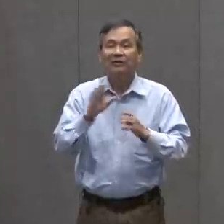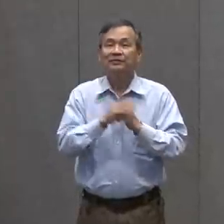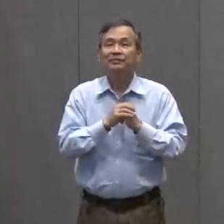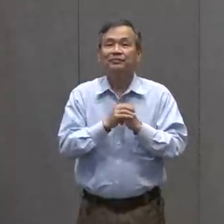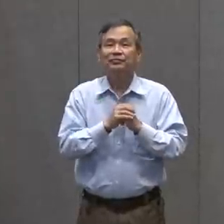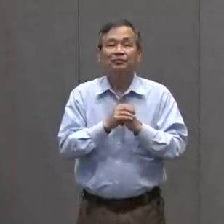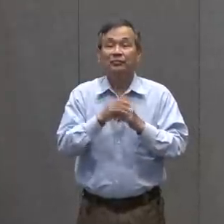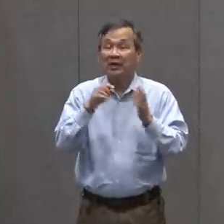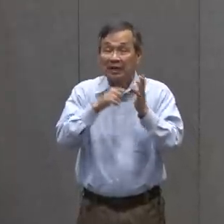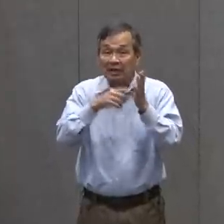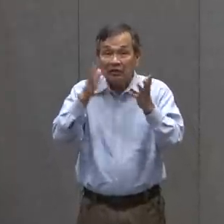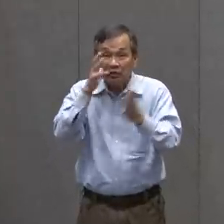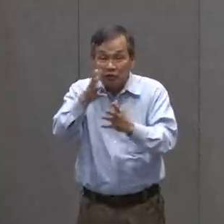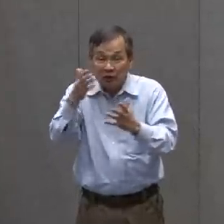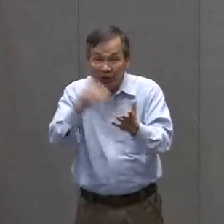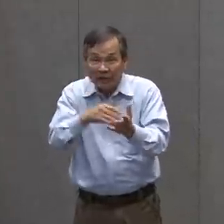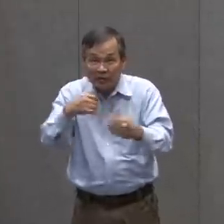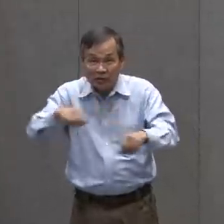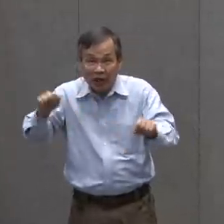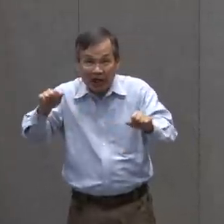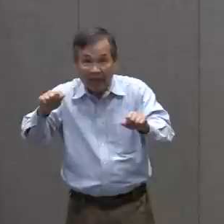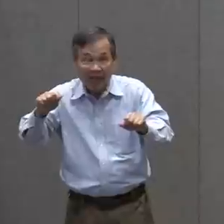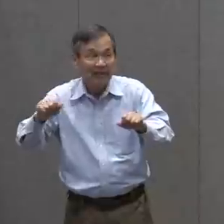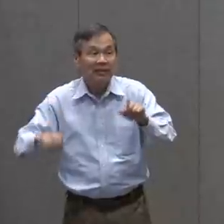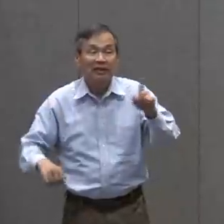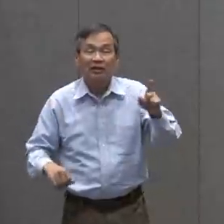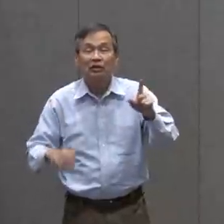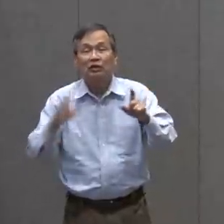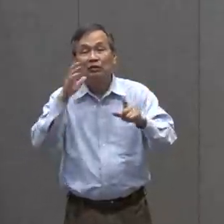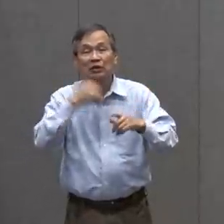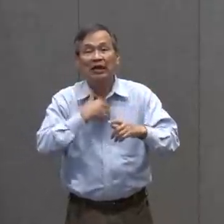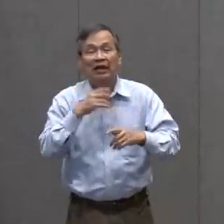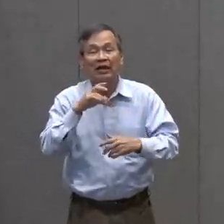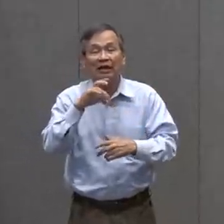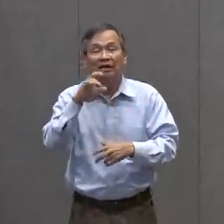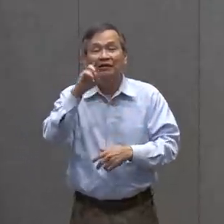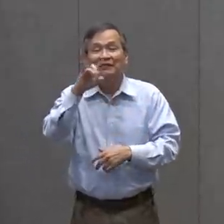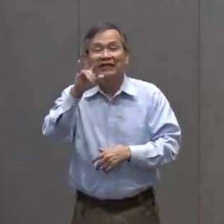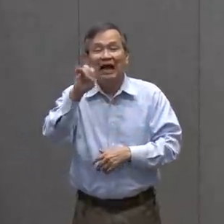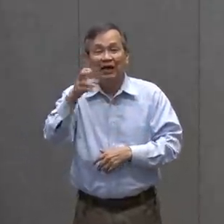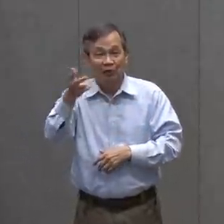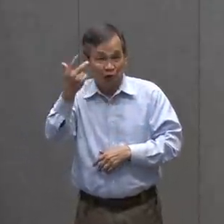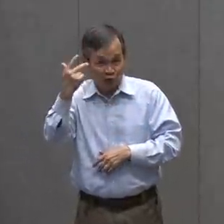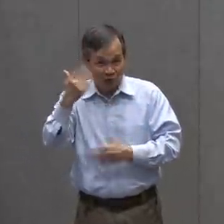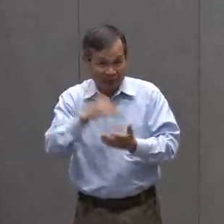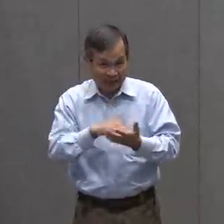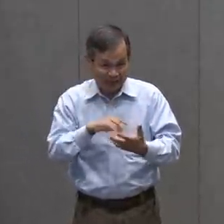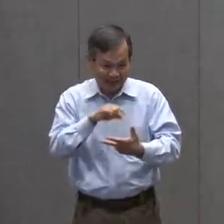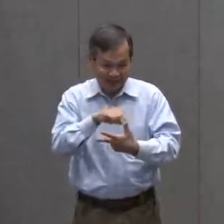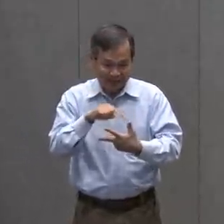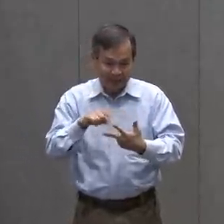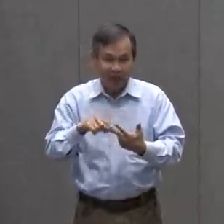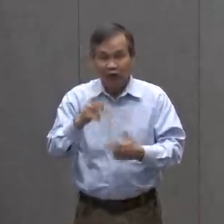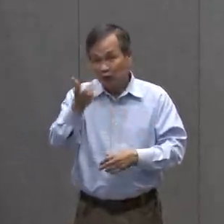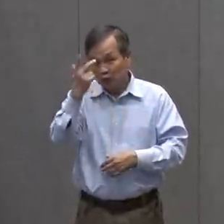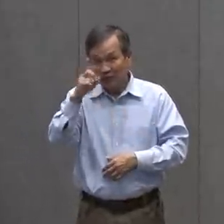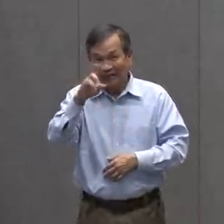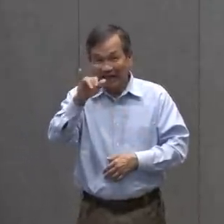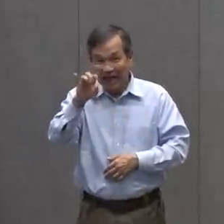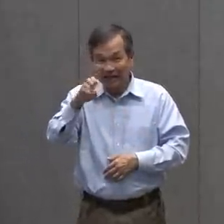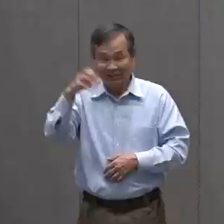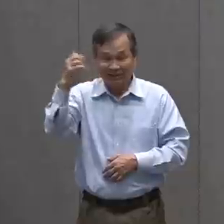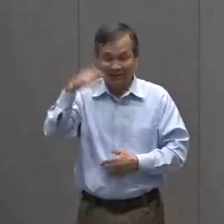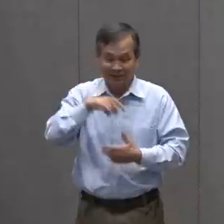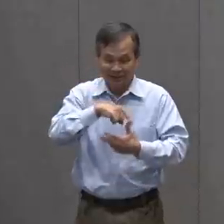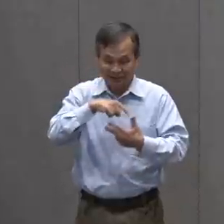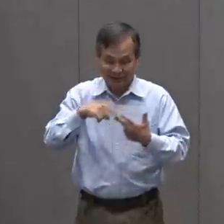one, again, you're trying to do it, but you will have 3 dice. So it's another game played with 3 dice. But what with the